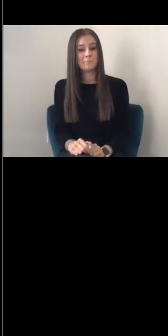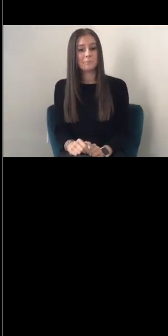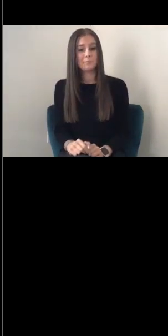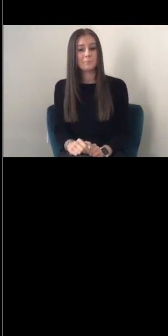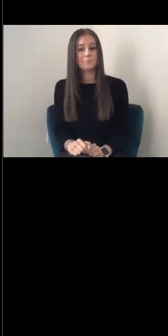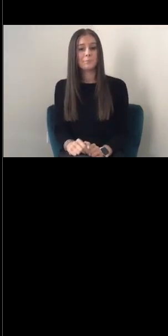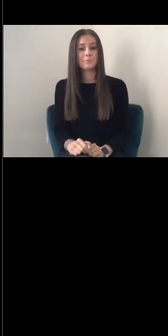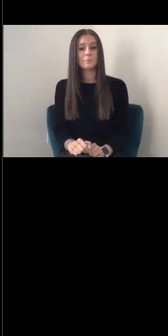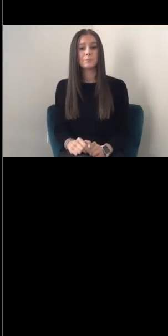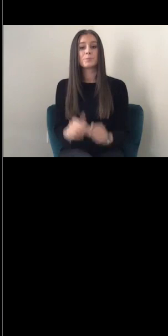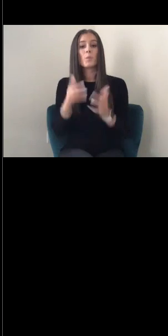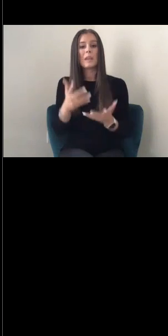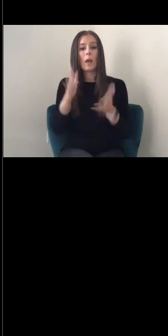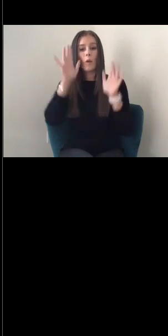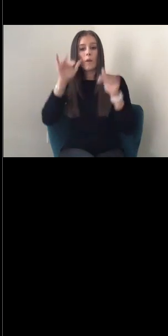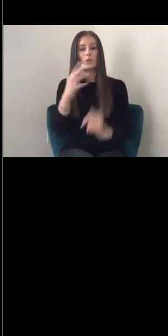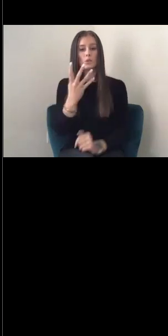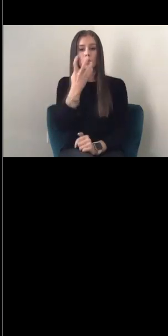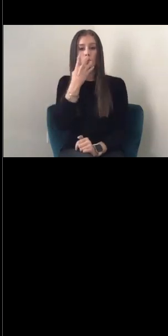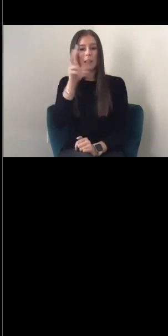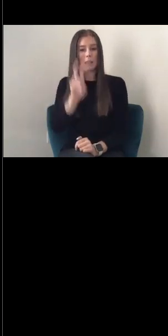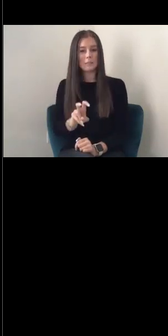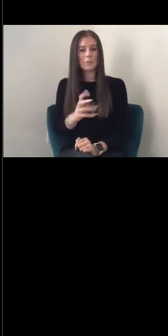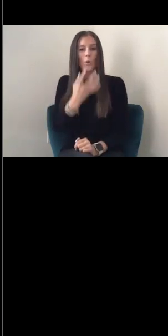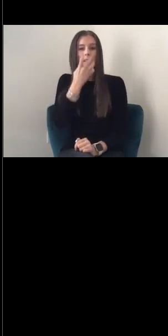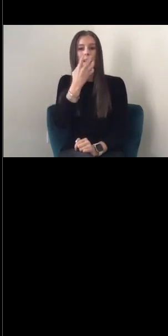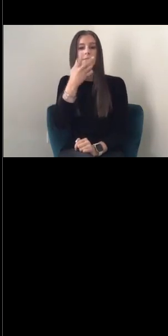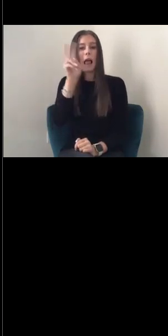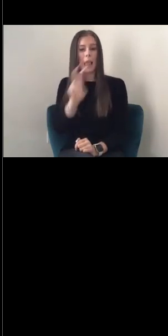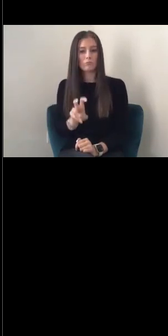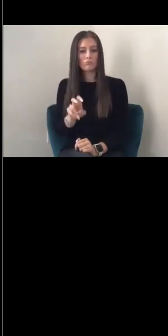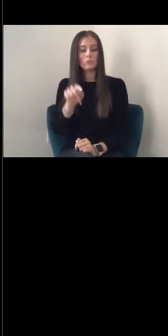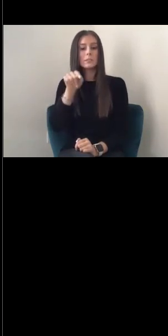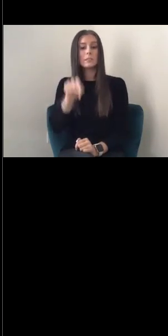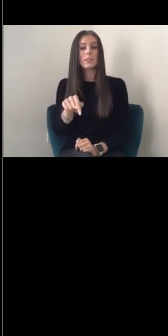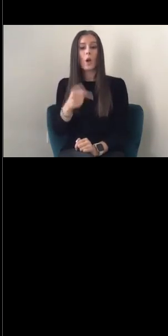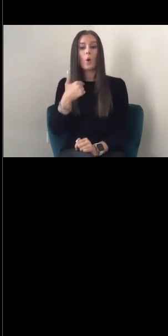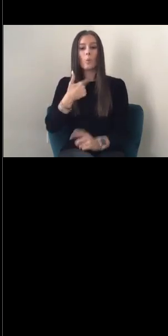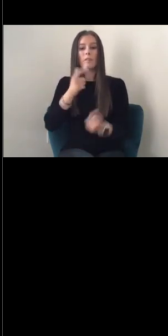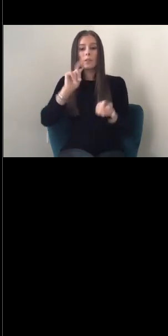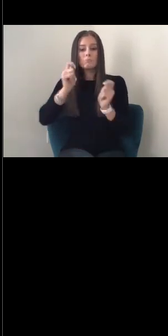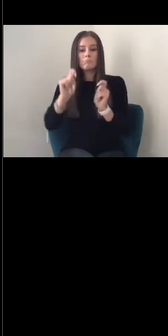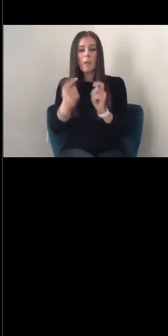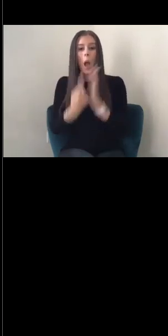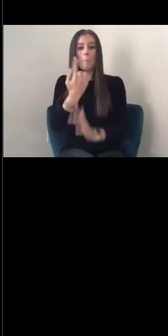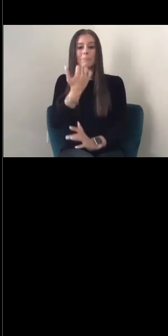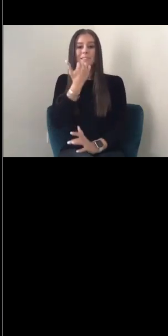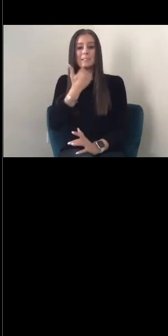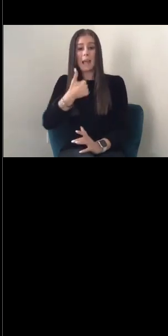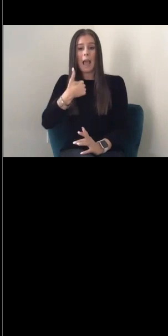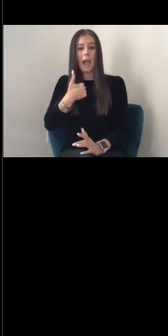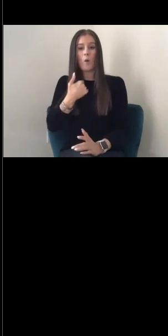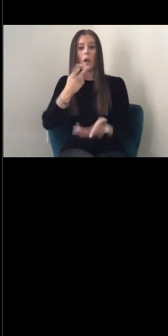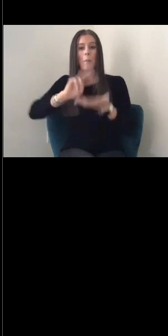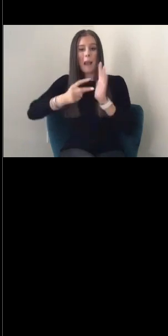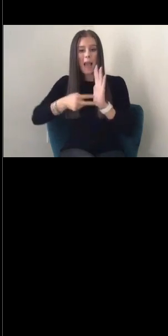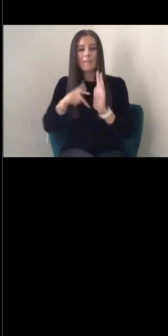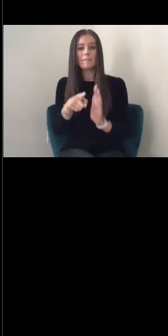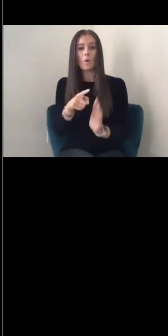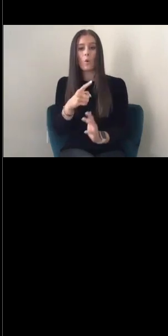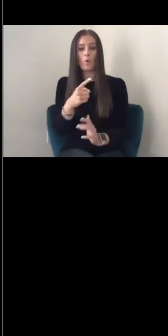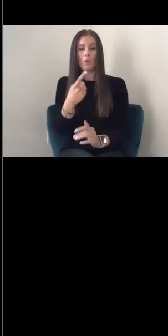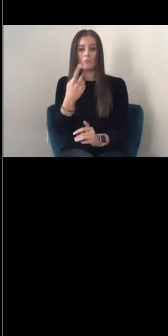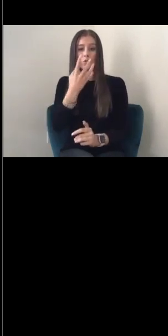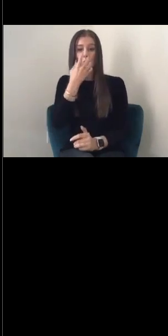Turning now to utilities, we've continued to refine our proposals for the utility diversions across the route and are now proposing some